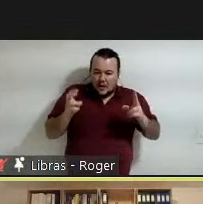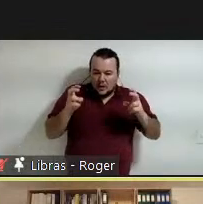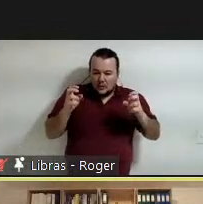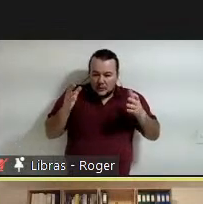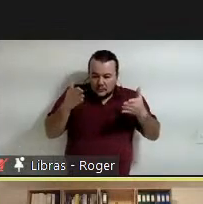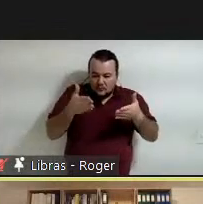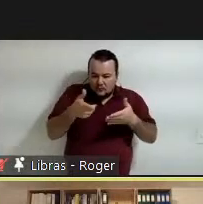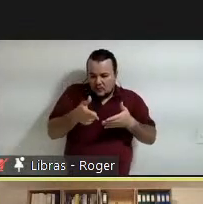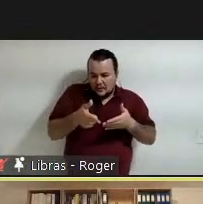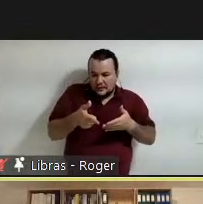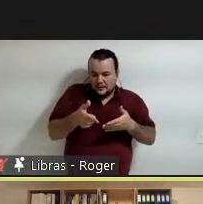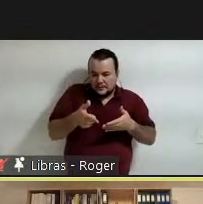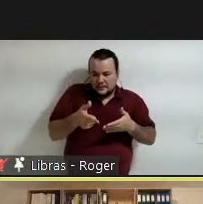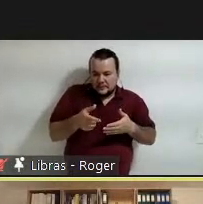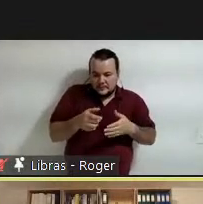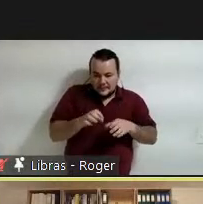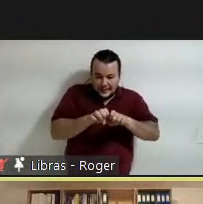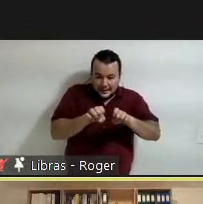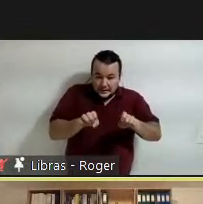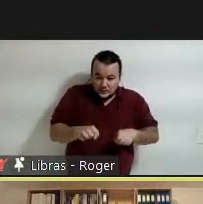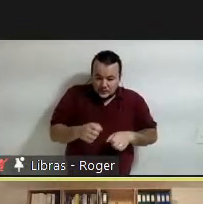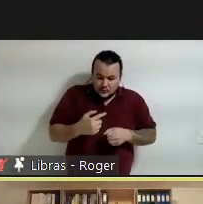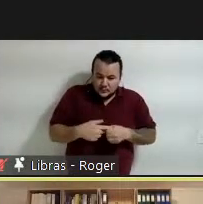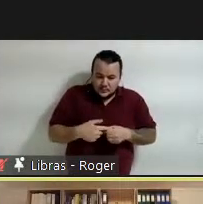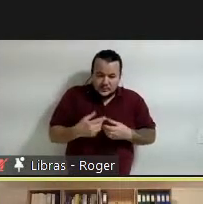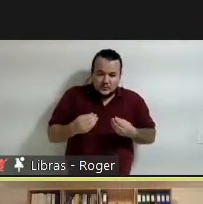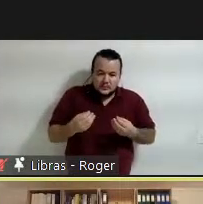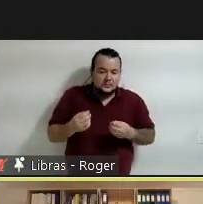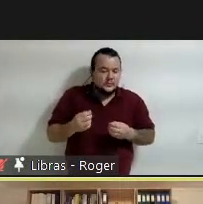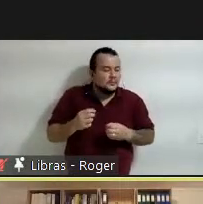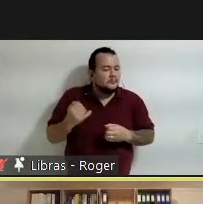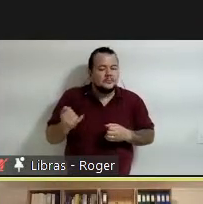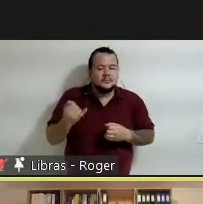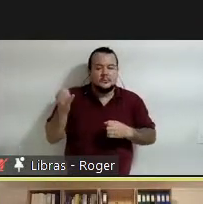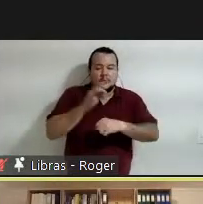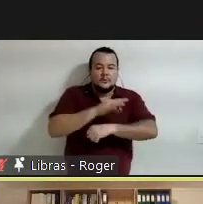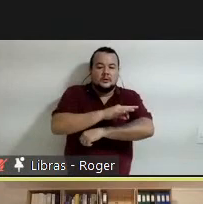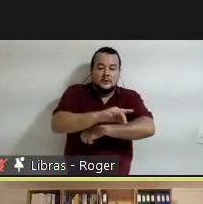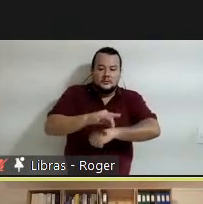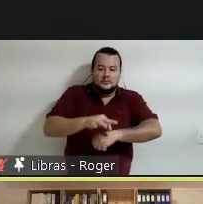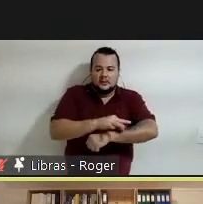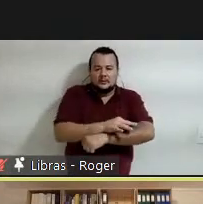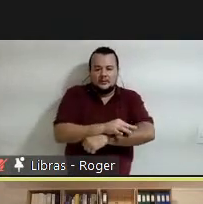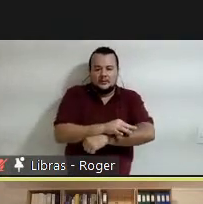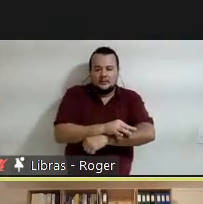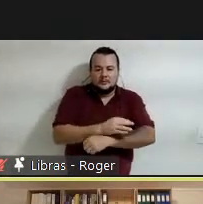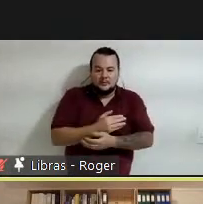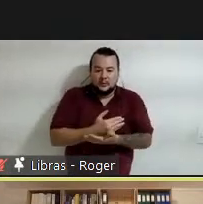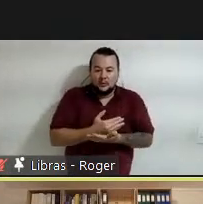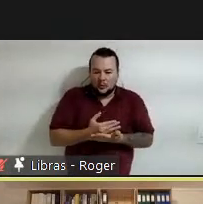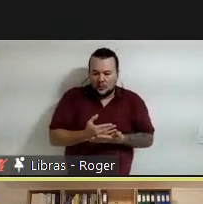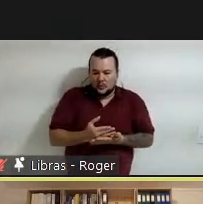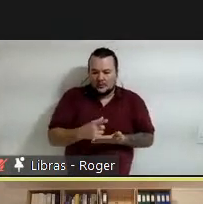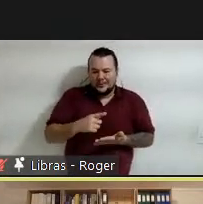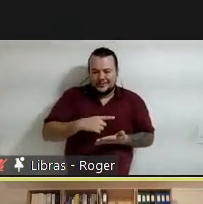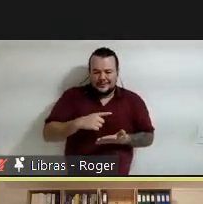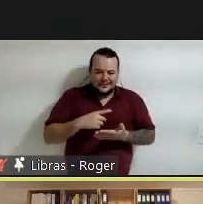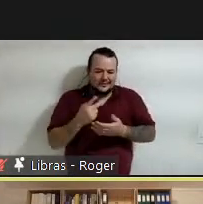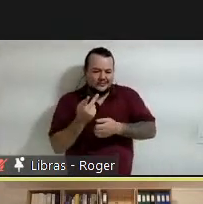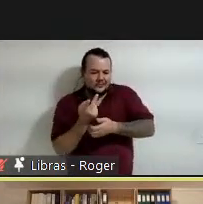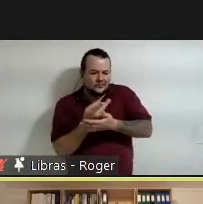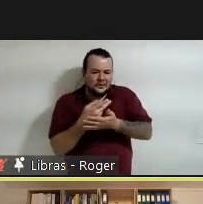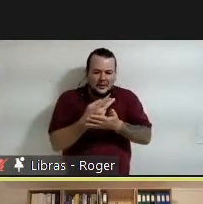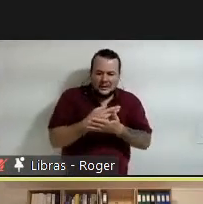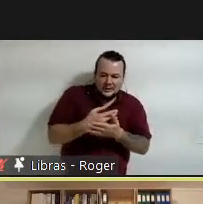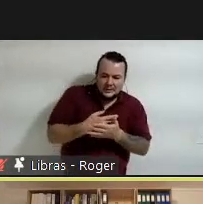its architecture. It was eventually set out on a colonial grid, which is very typical of towns of that time. And what